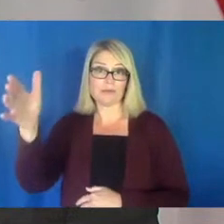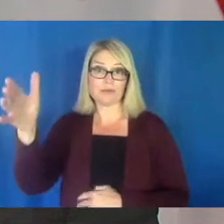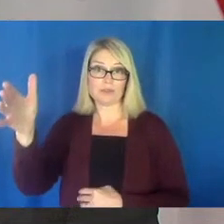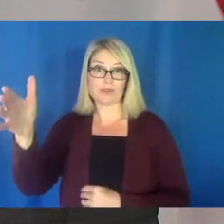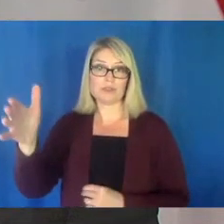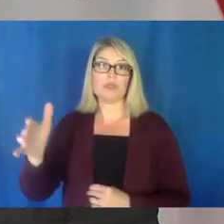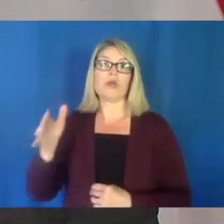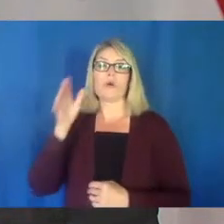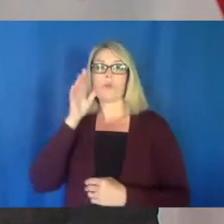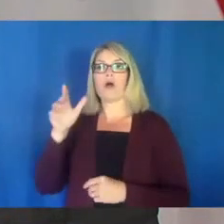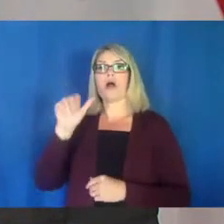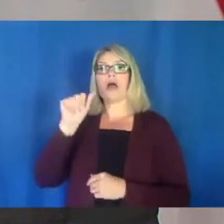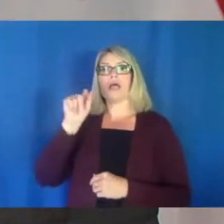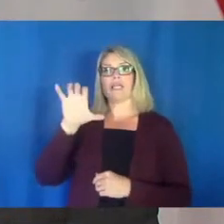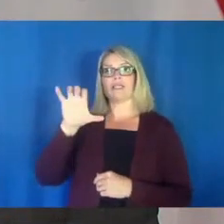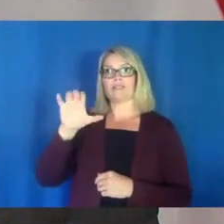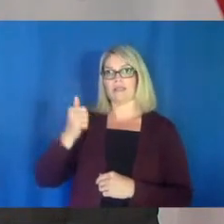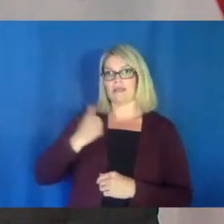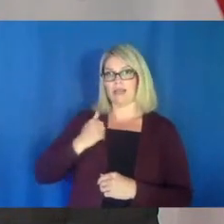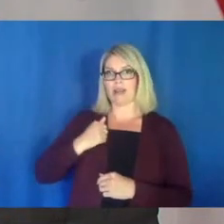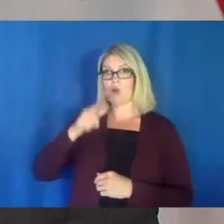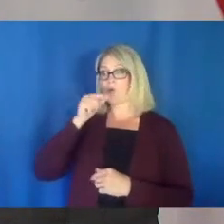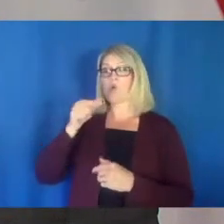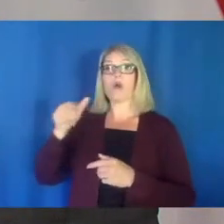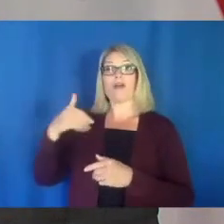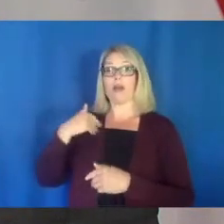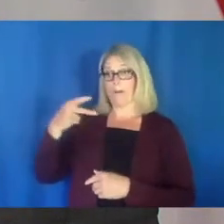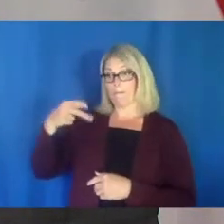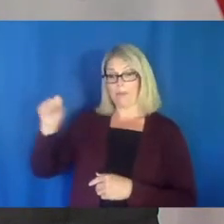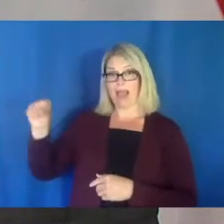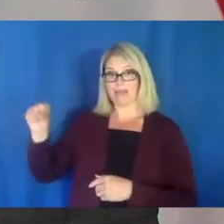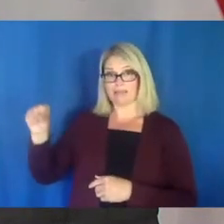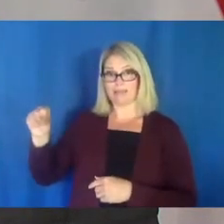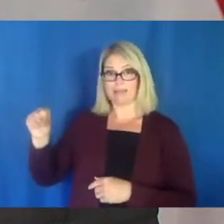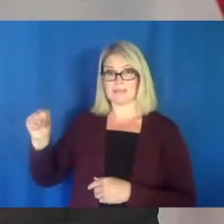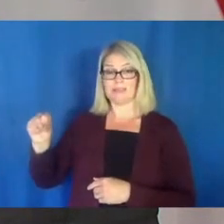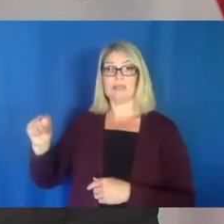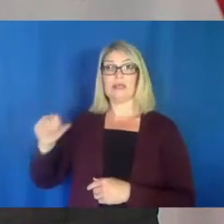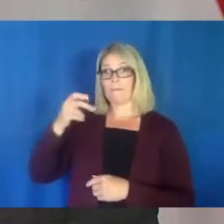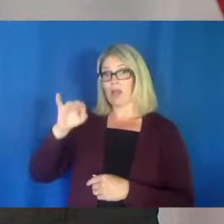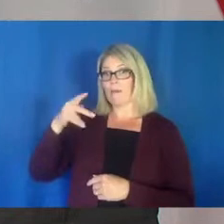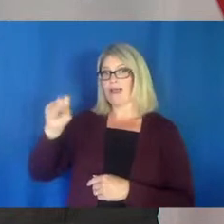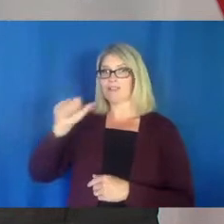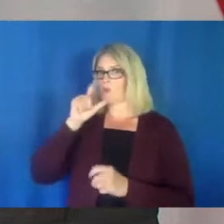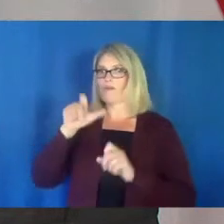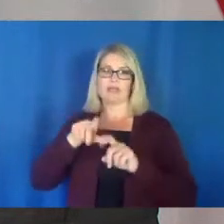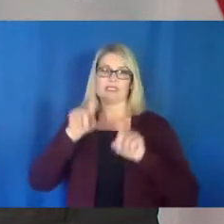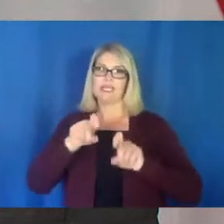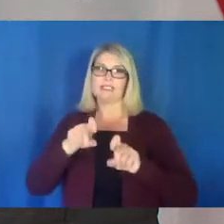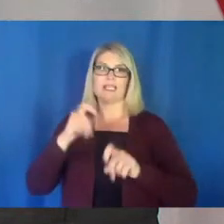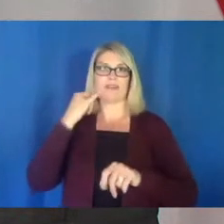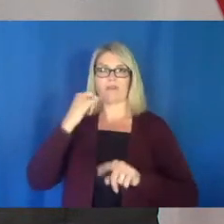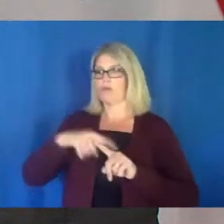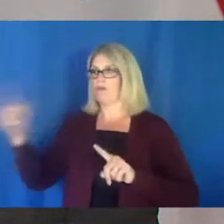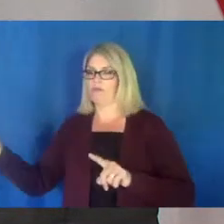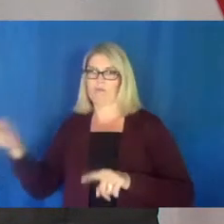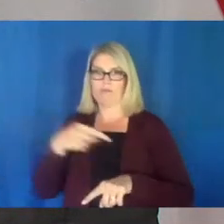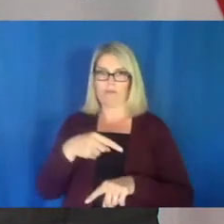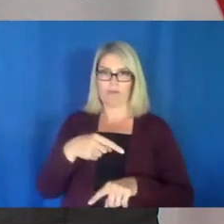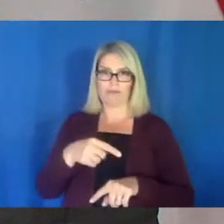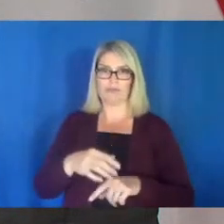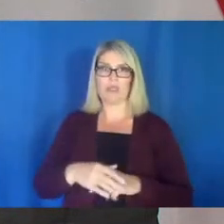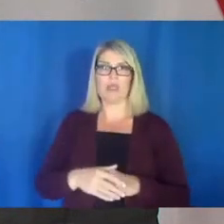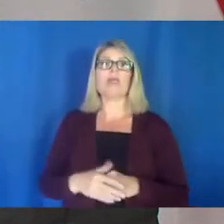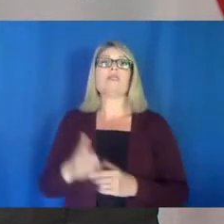within Atlantic Canada. Those with a PEI pass probably wouldn't need to be tested on the way back. Those without a pass might